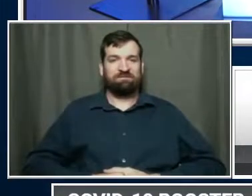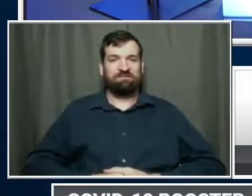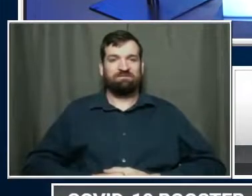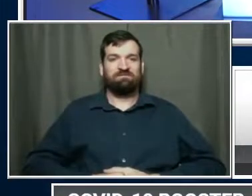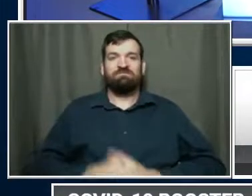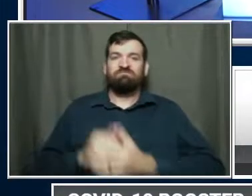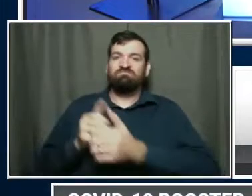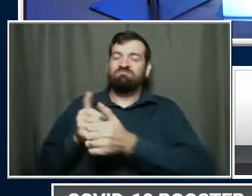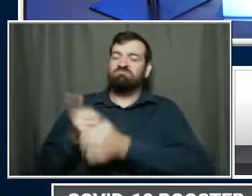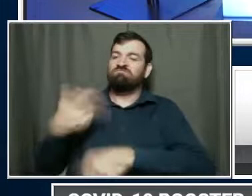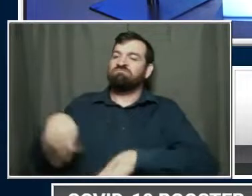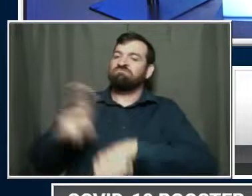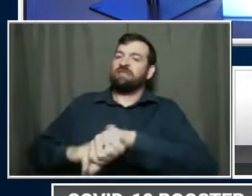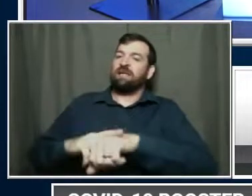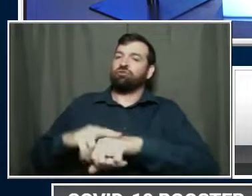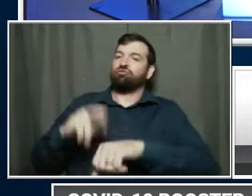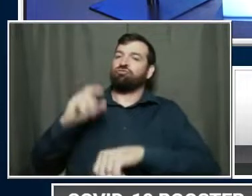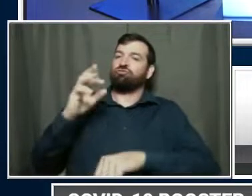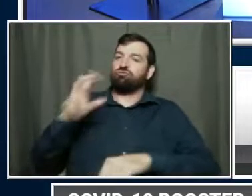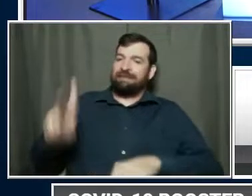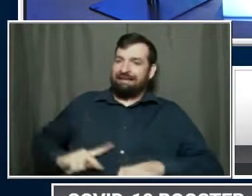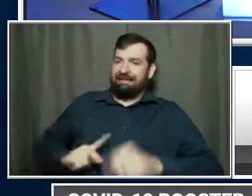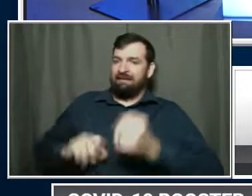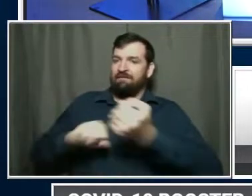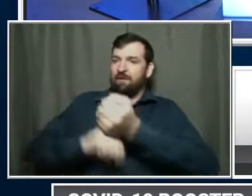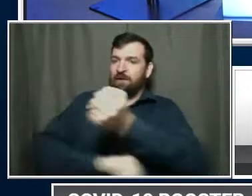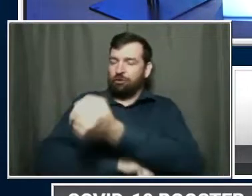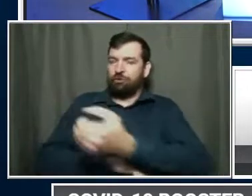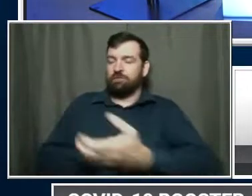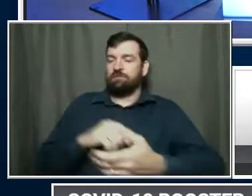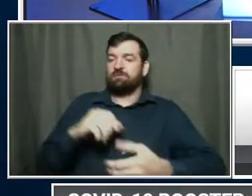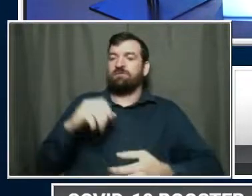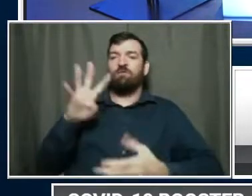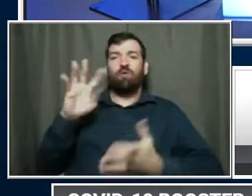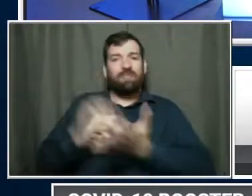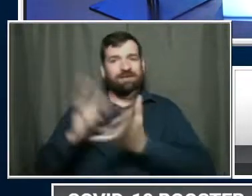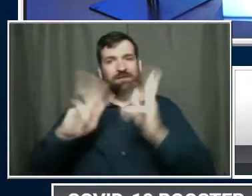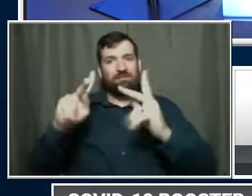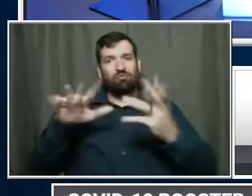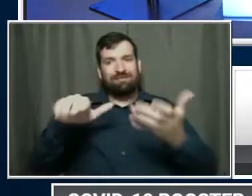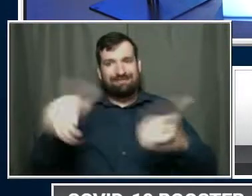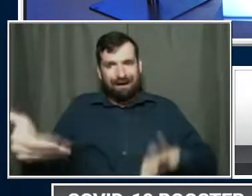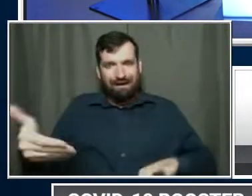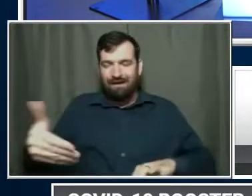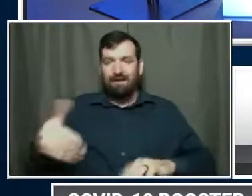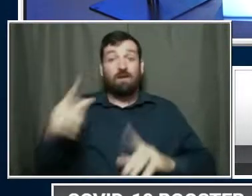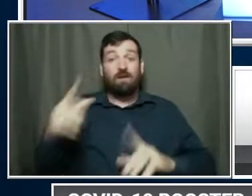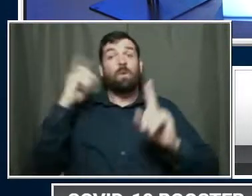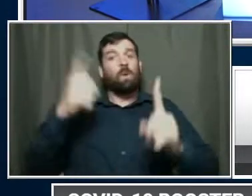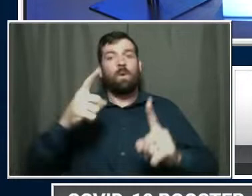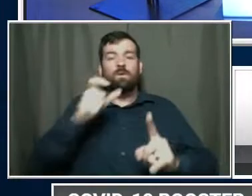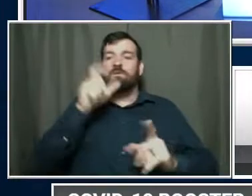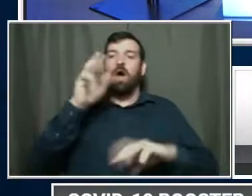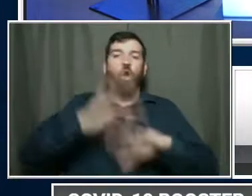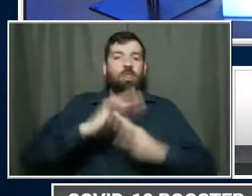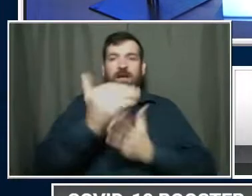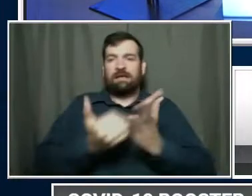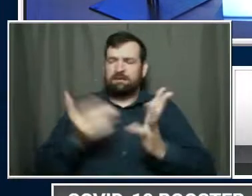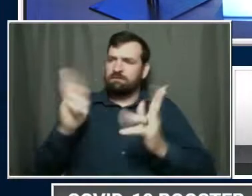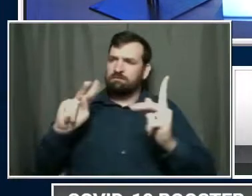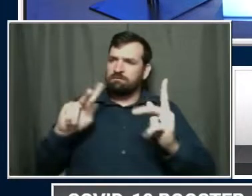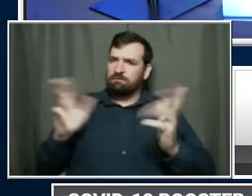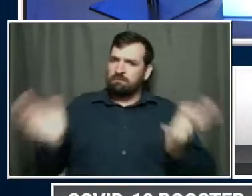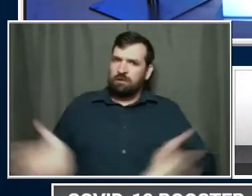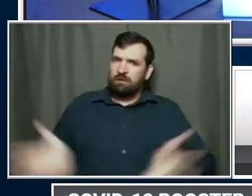Kidney Foundation, 4,000 people die each year waiting on the list. The idea is to not have to be on the list. So Dr. Schmidt, you've always encouraged people to